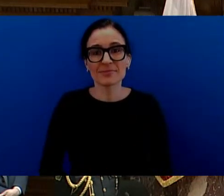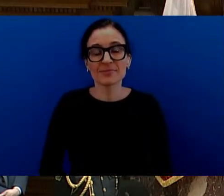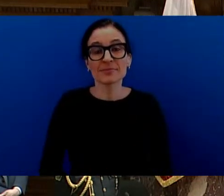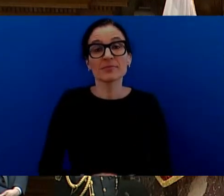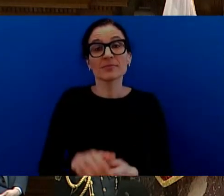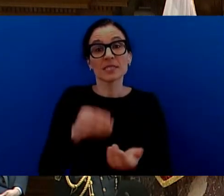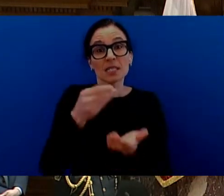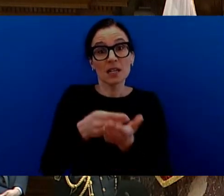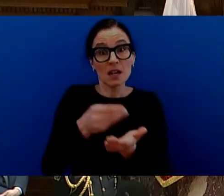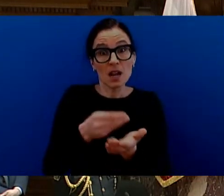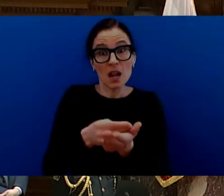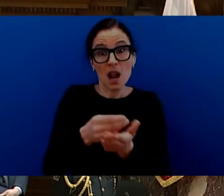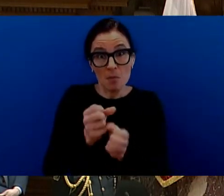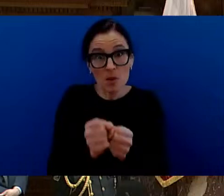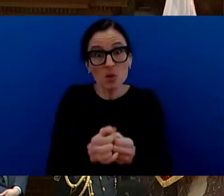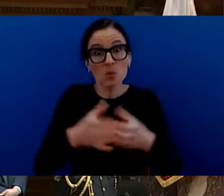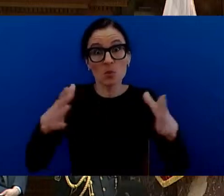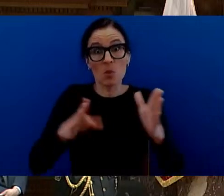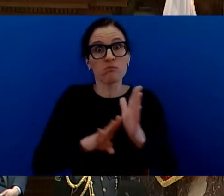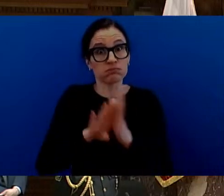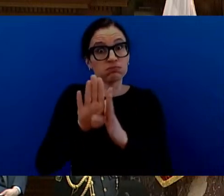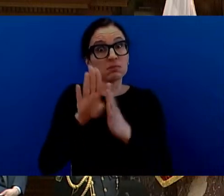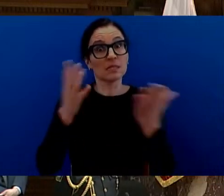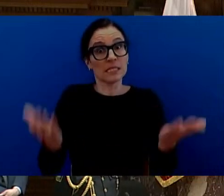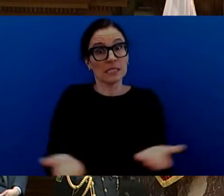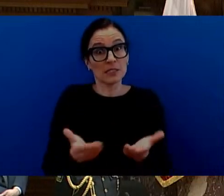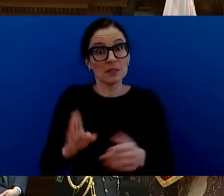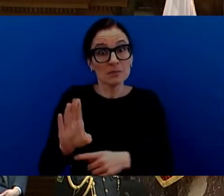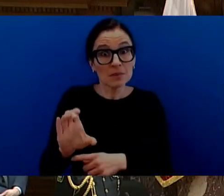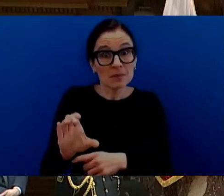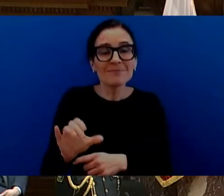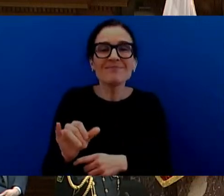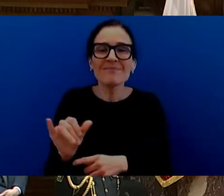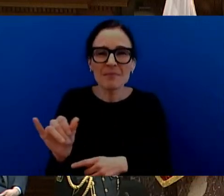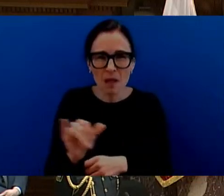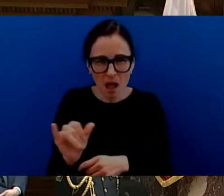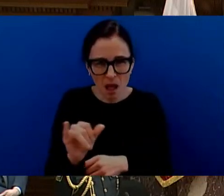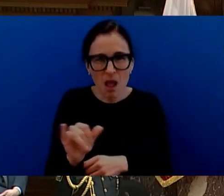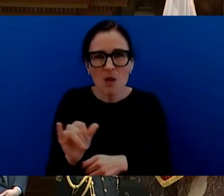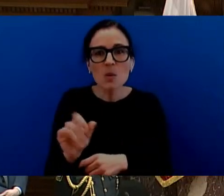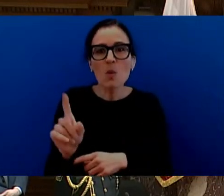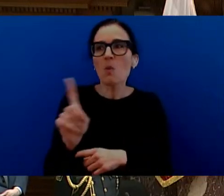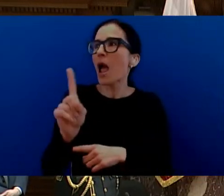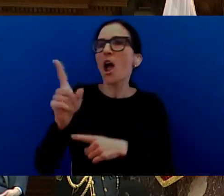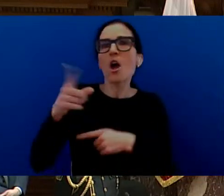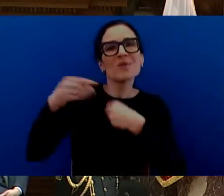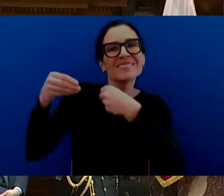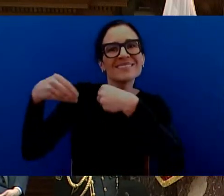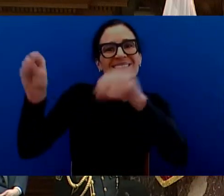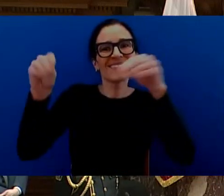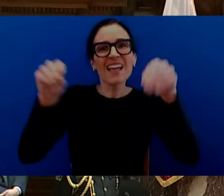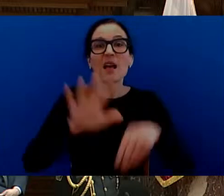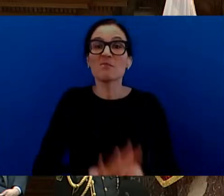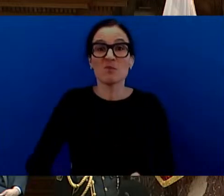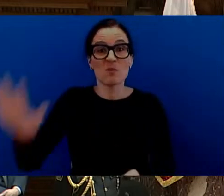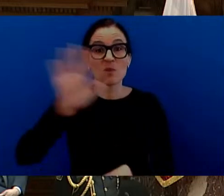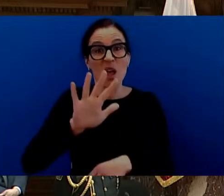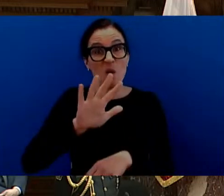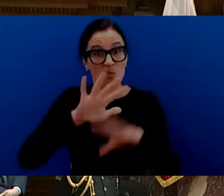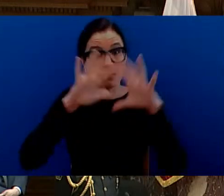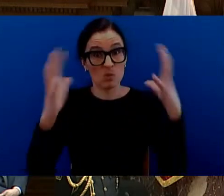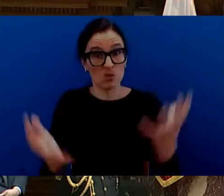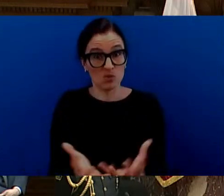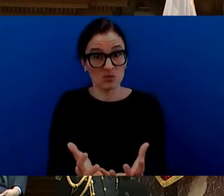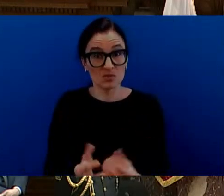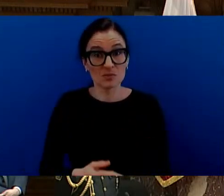world. That means expanding and strengthening our business relationships with countries in Asia, Europe,